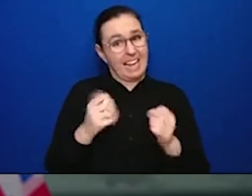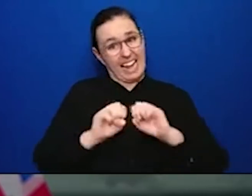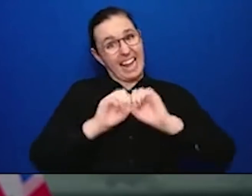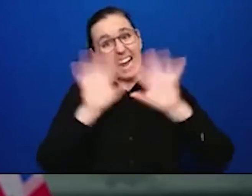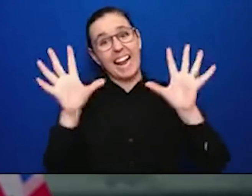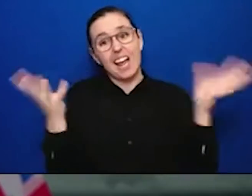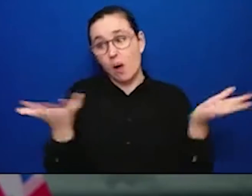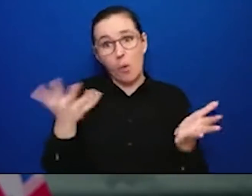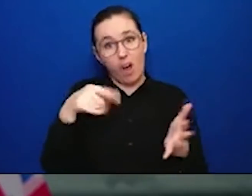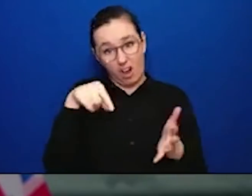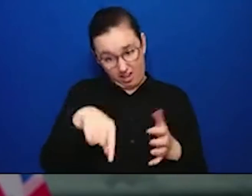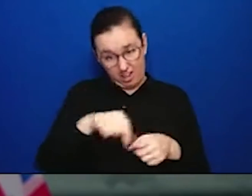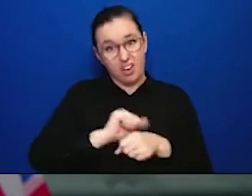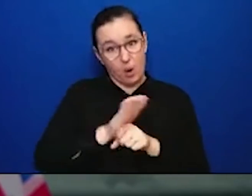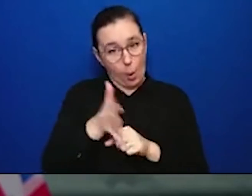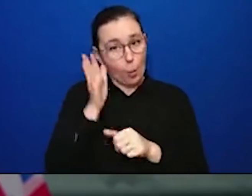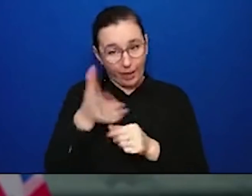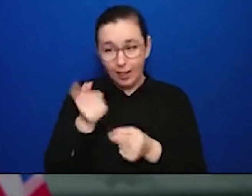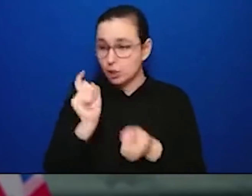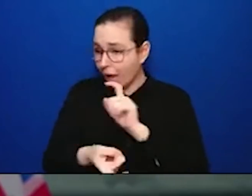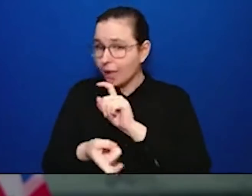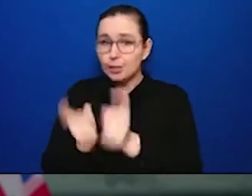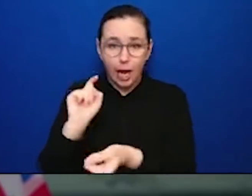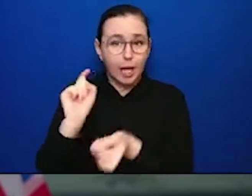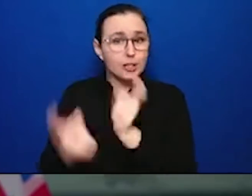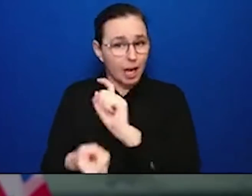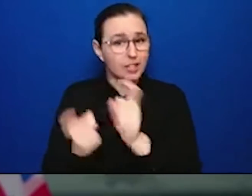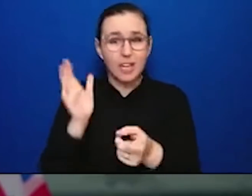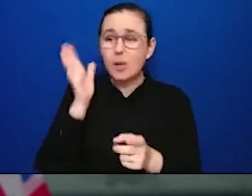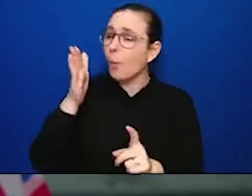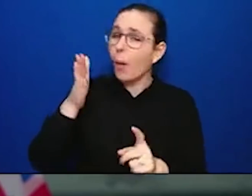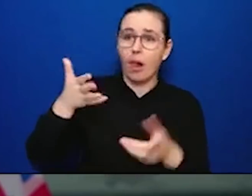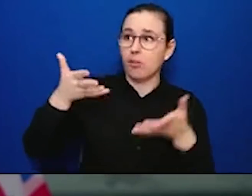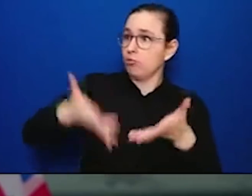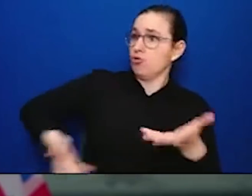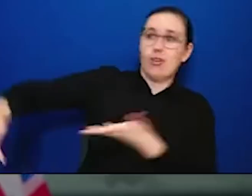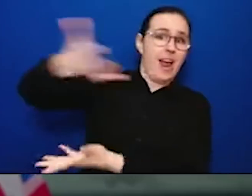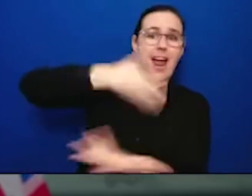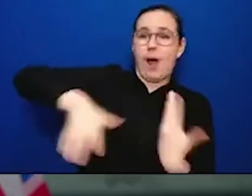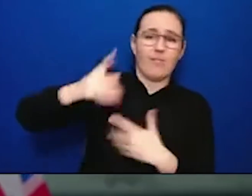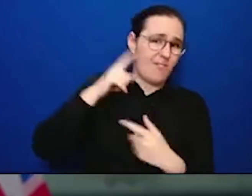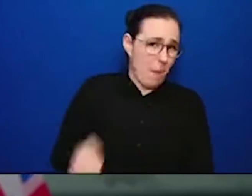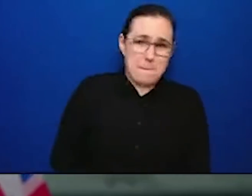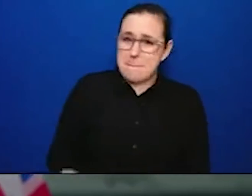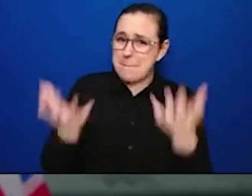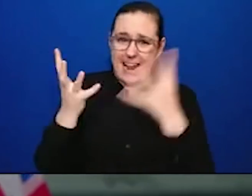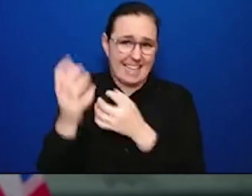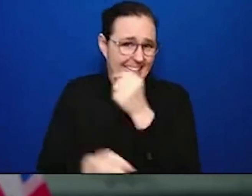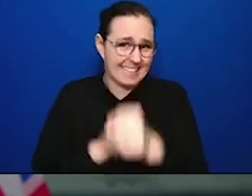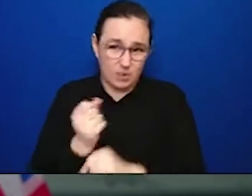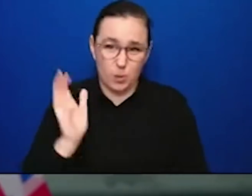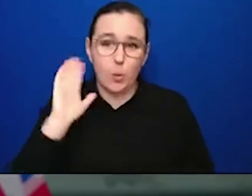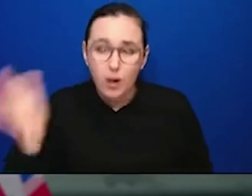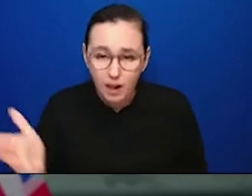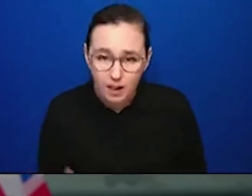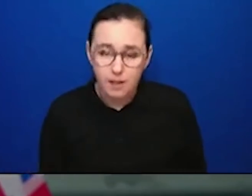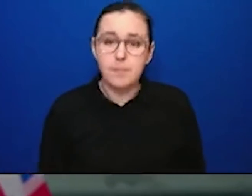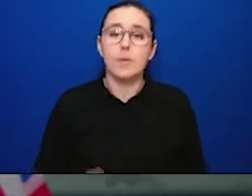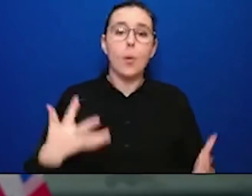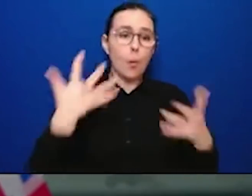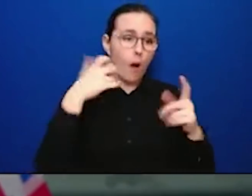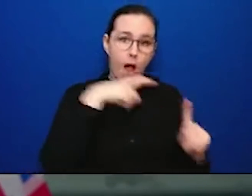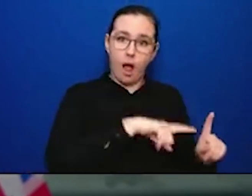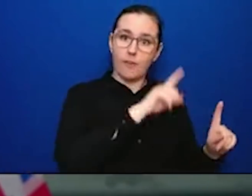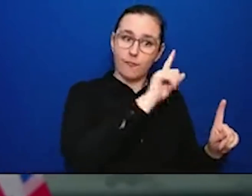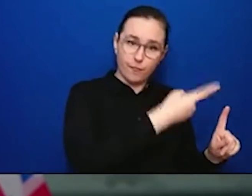different forms for many years to come. And so we want to have the maximum protection from the primary dose of vaccines that